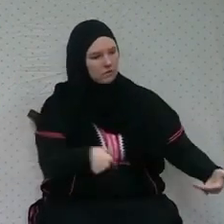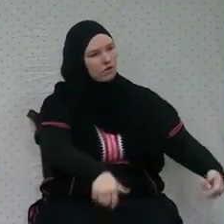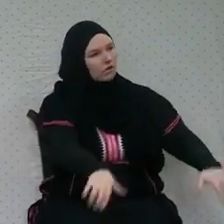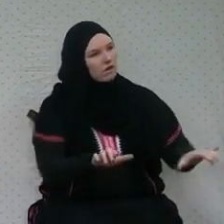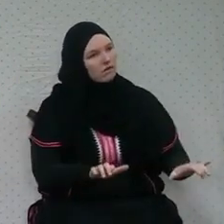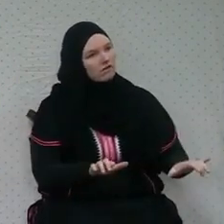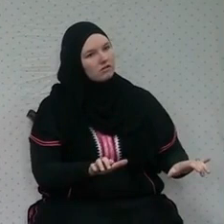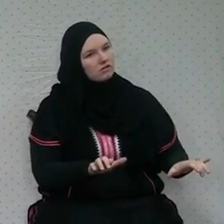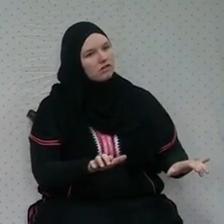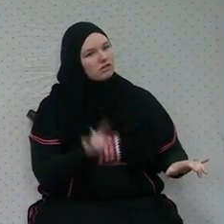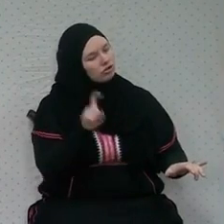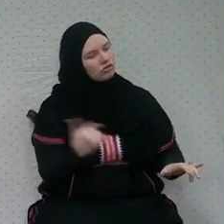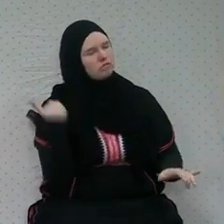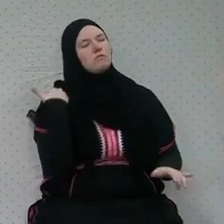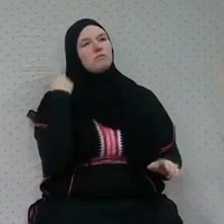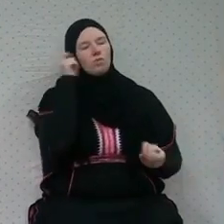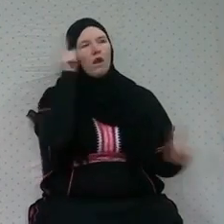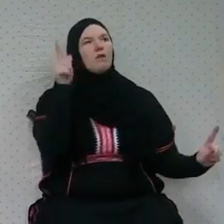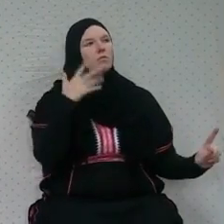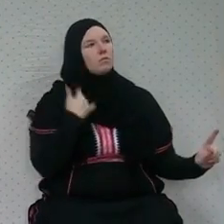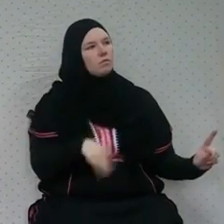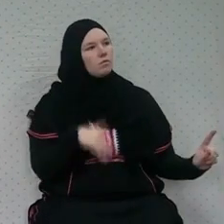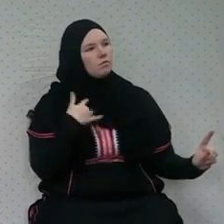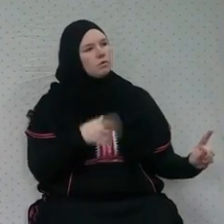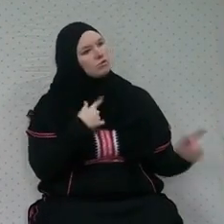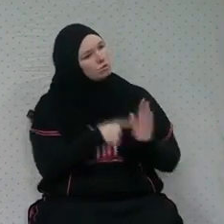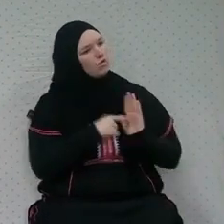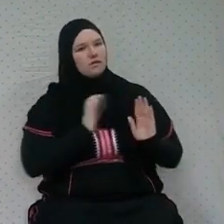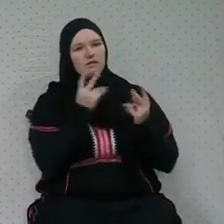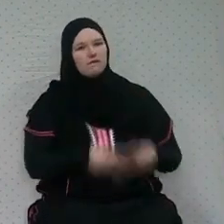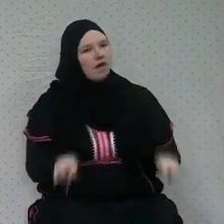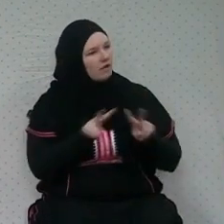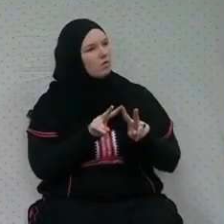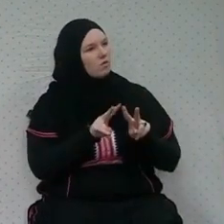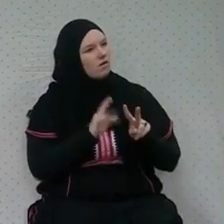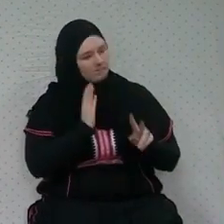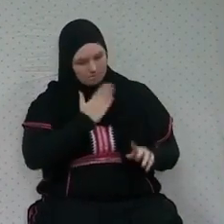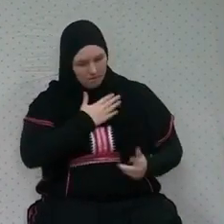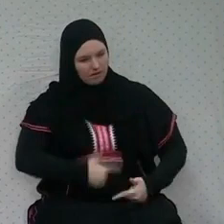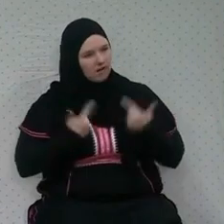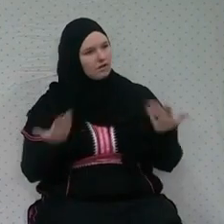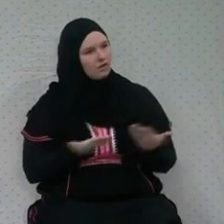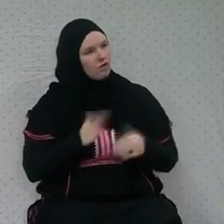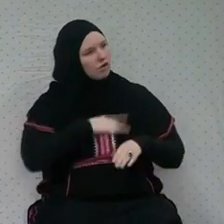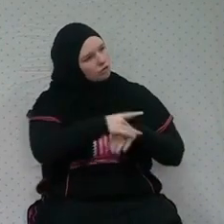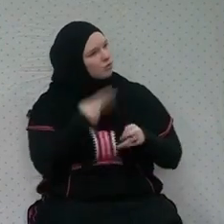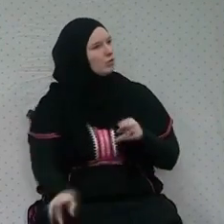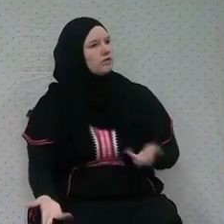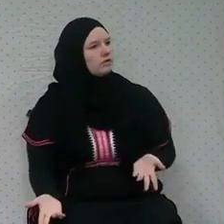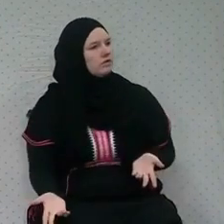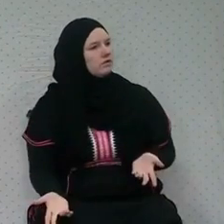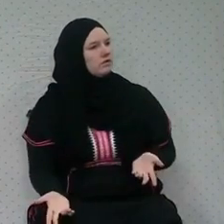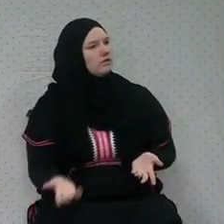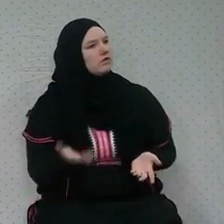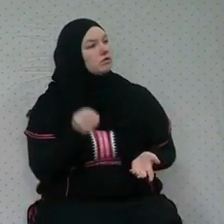a strong reminder to show us the value of our life. So even if